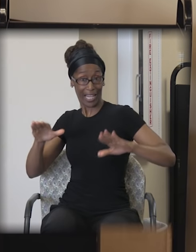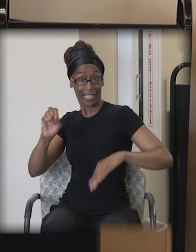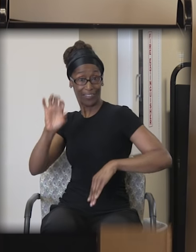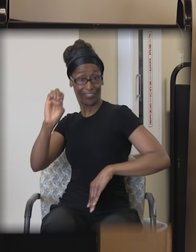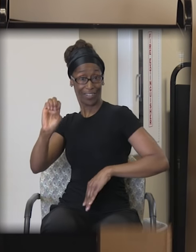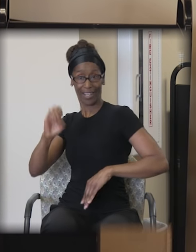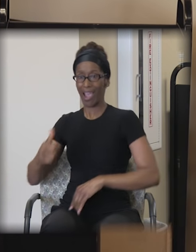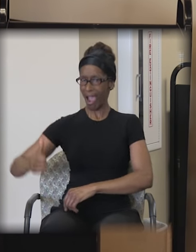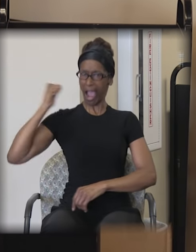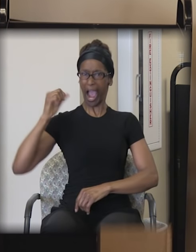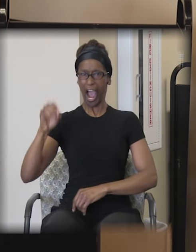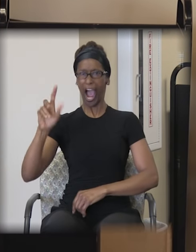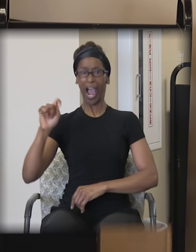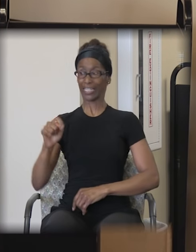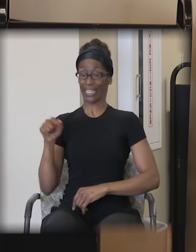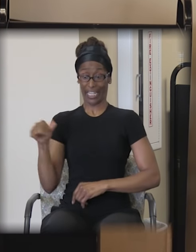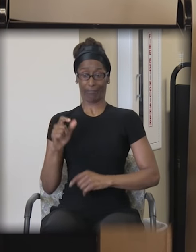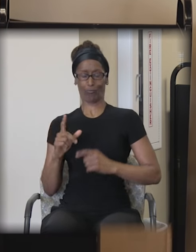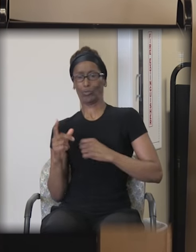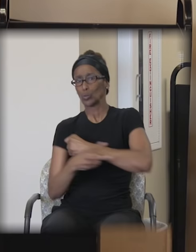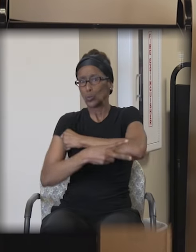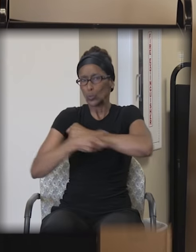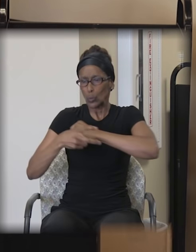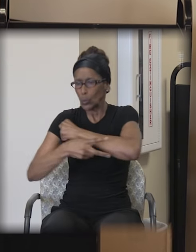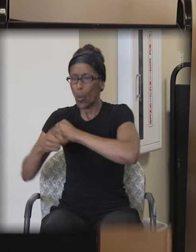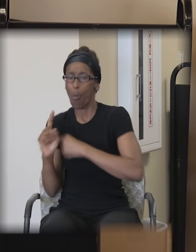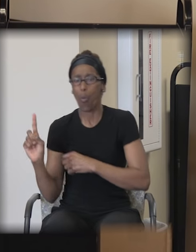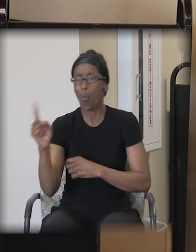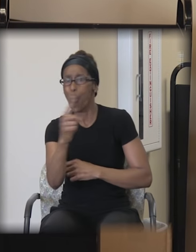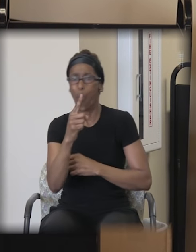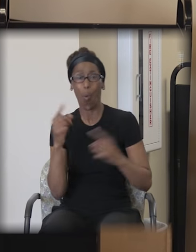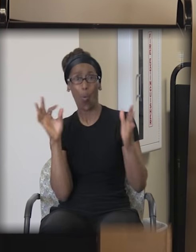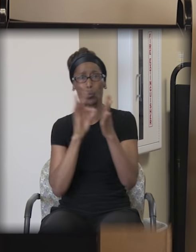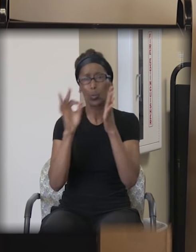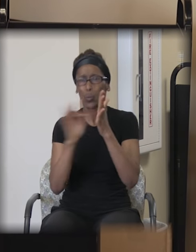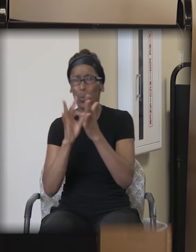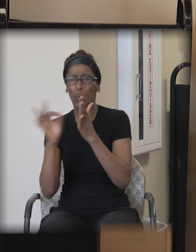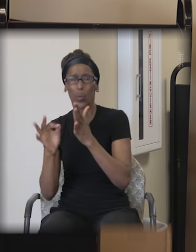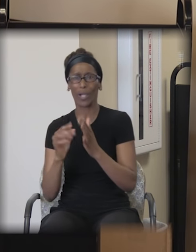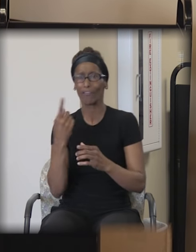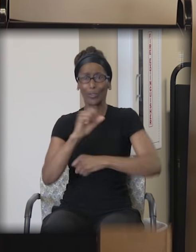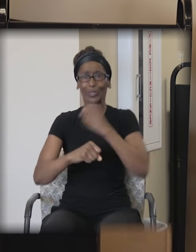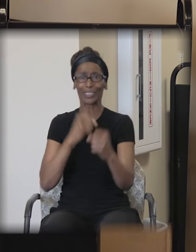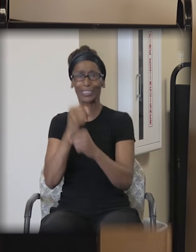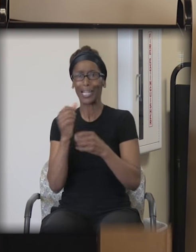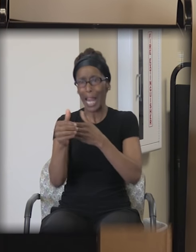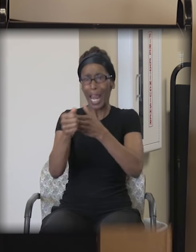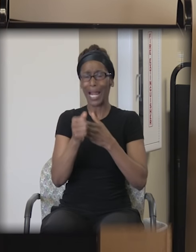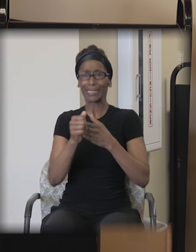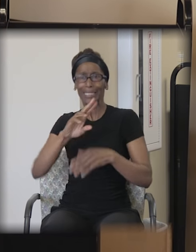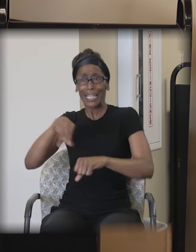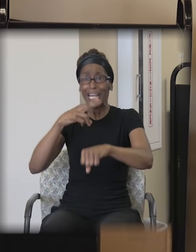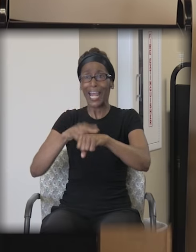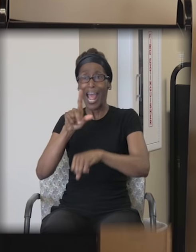He stole bases. He scored! In his first year in the majors, he led the National League in